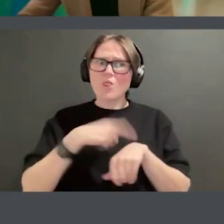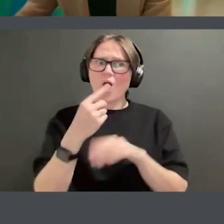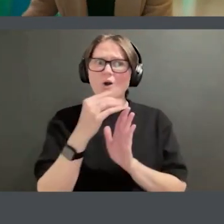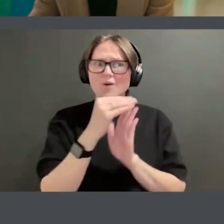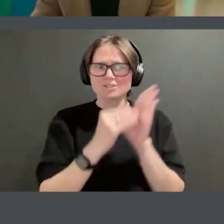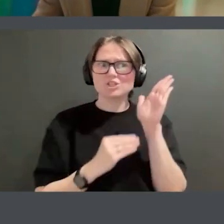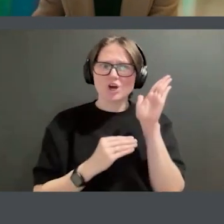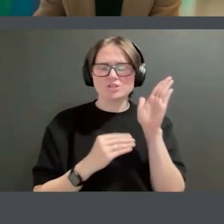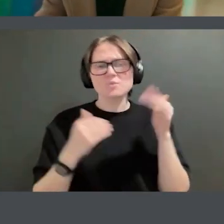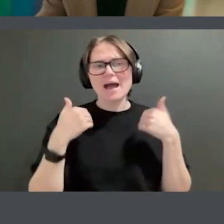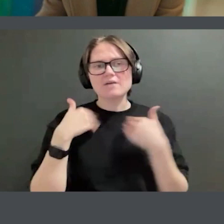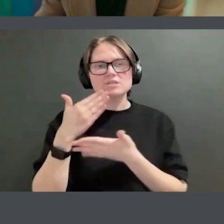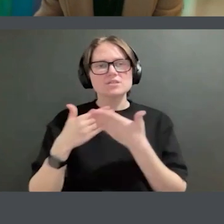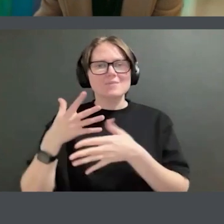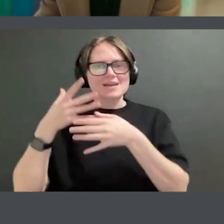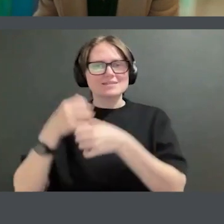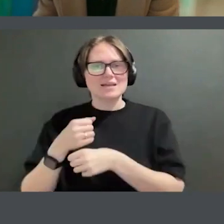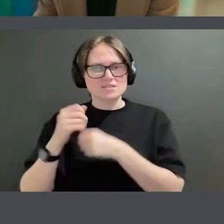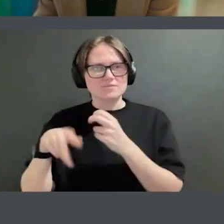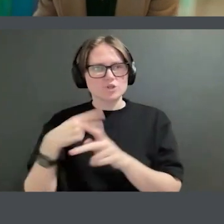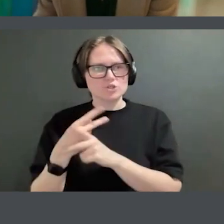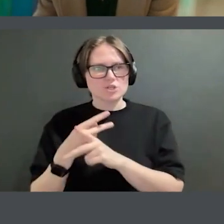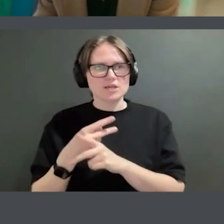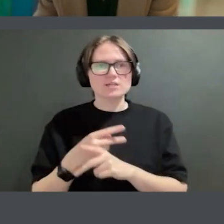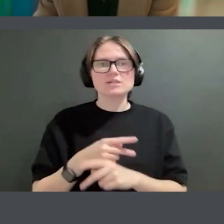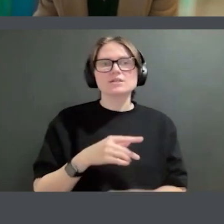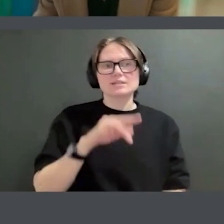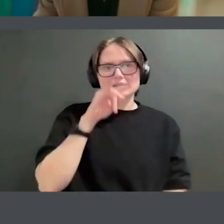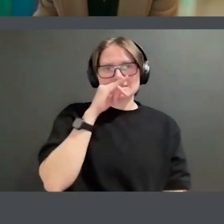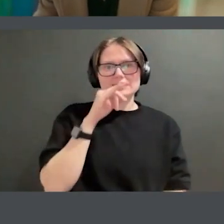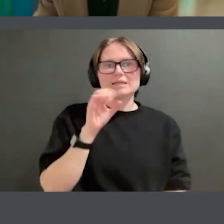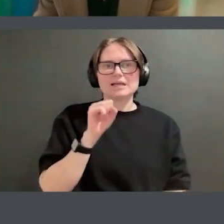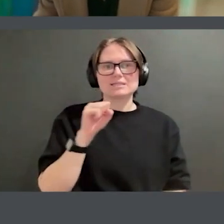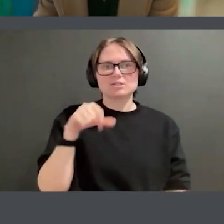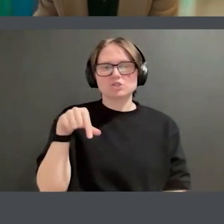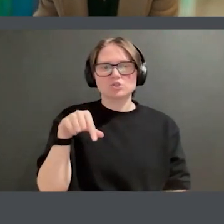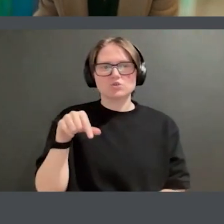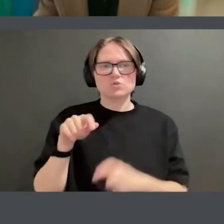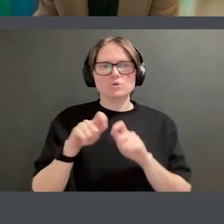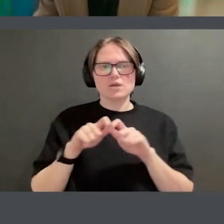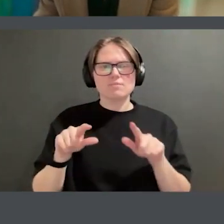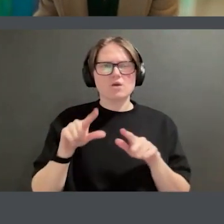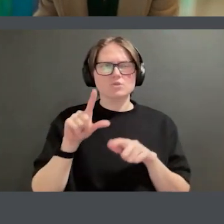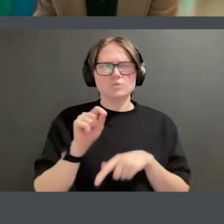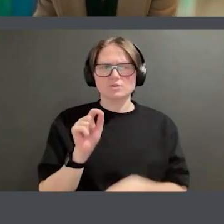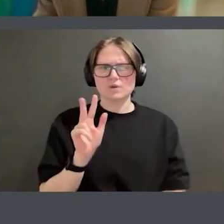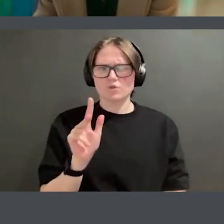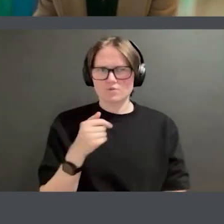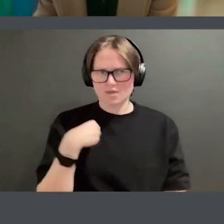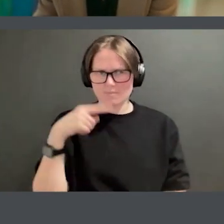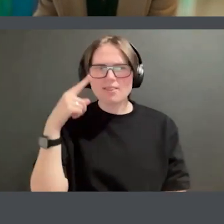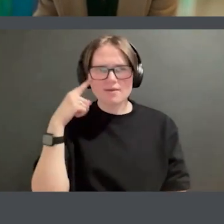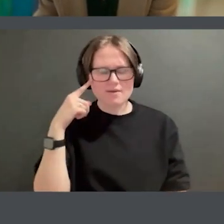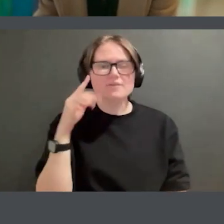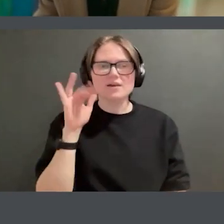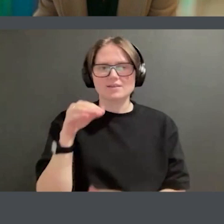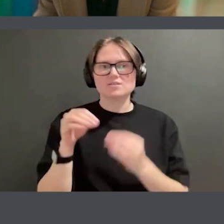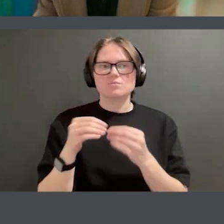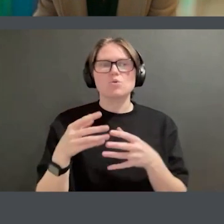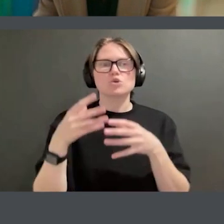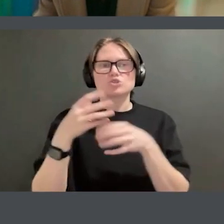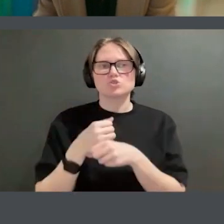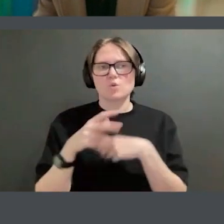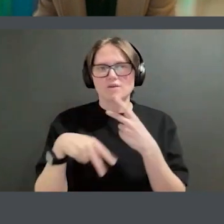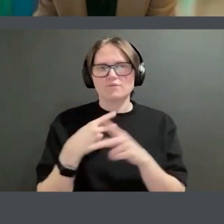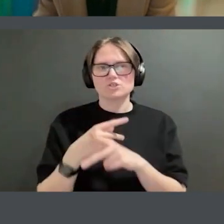there are some condensed versions. The KID SSQ came out in 2022, 3, I believe, and that is a shorter